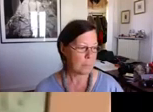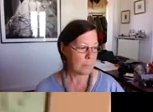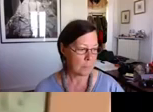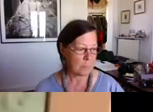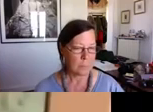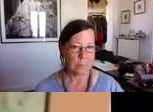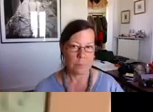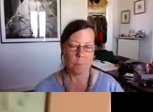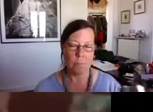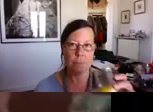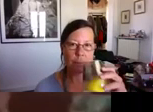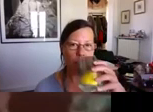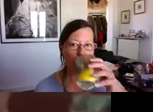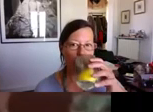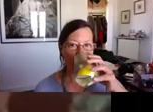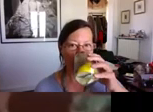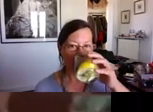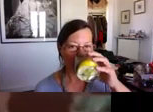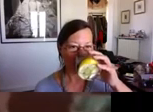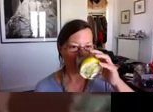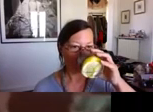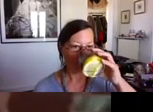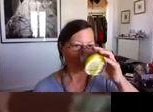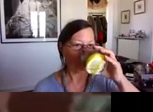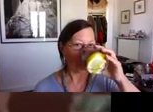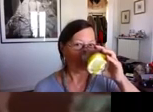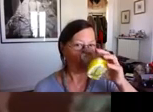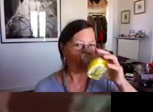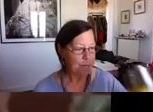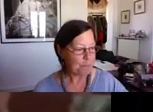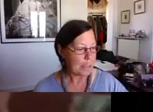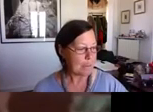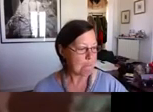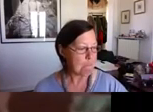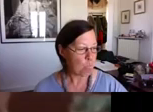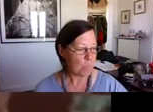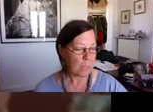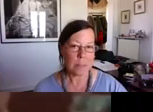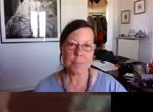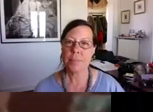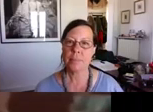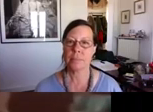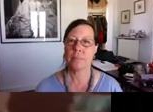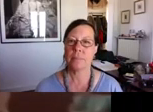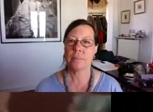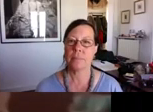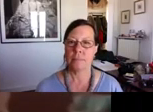One of the dumbest that I encountered was if you stick your face in a